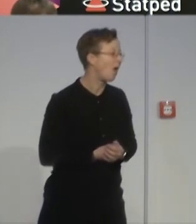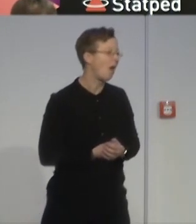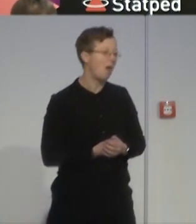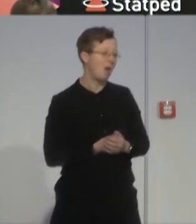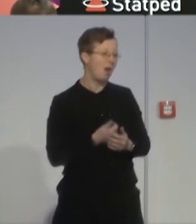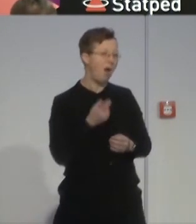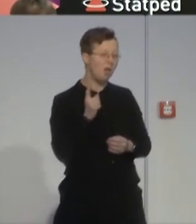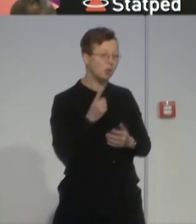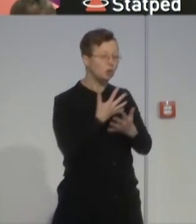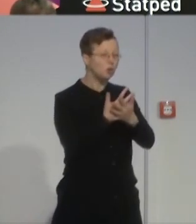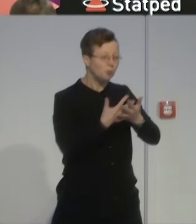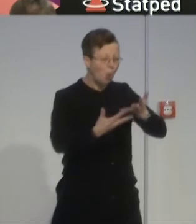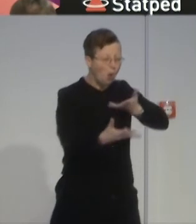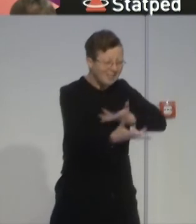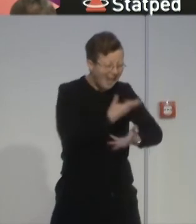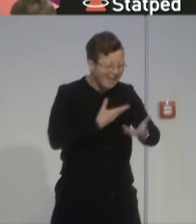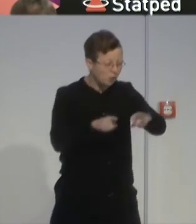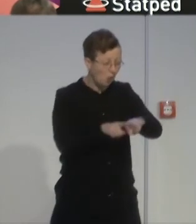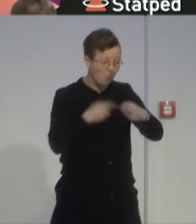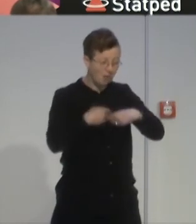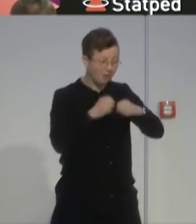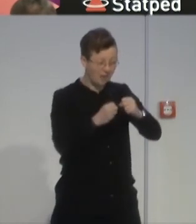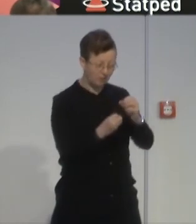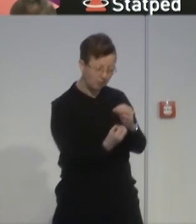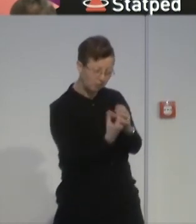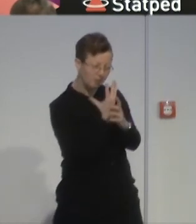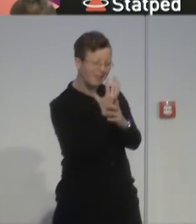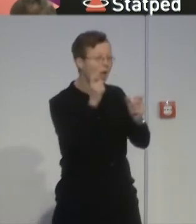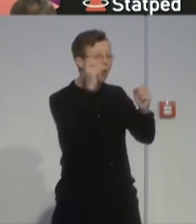So languaging as activity emerges within the